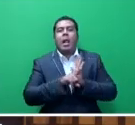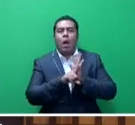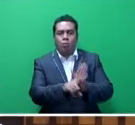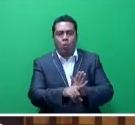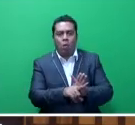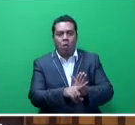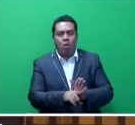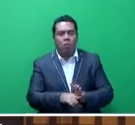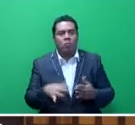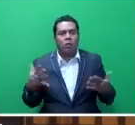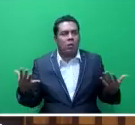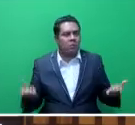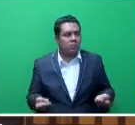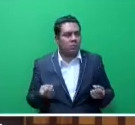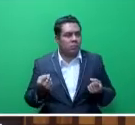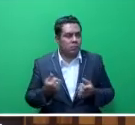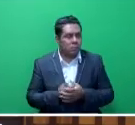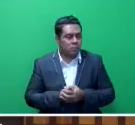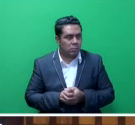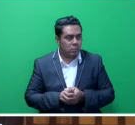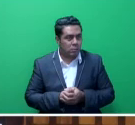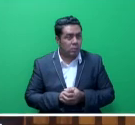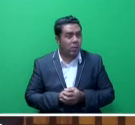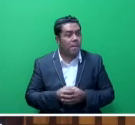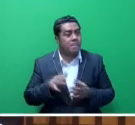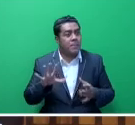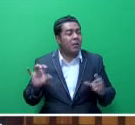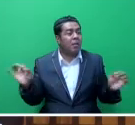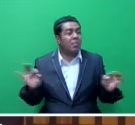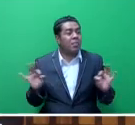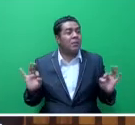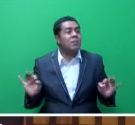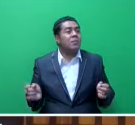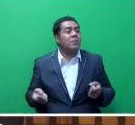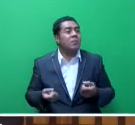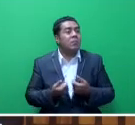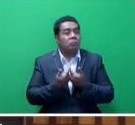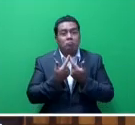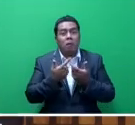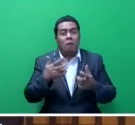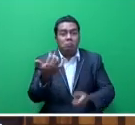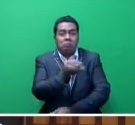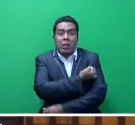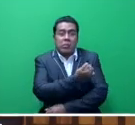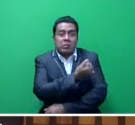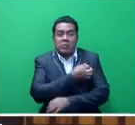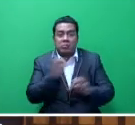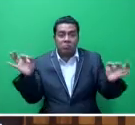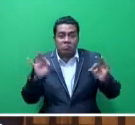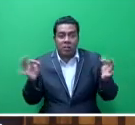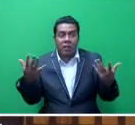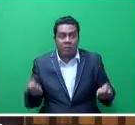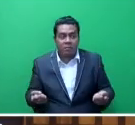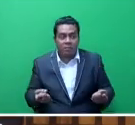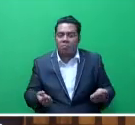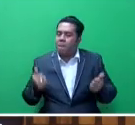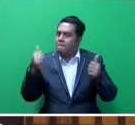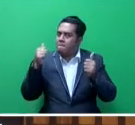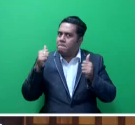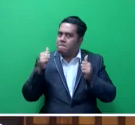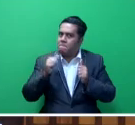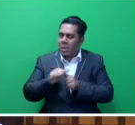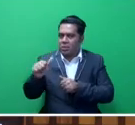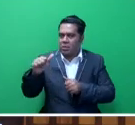have enormous repercussions. But without any known cure of vaccines at that time, they were the best defense we